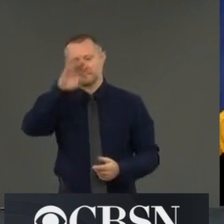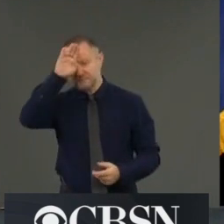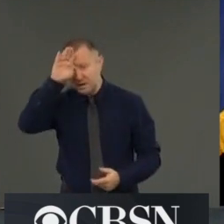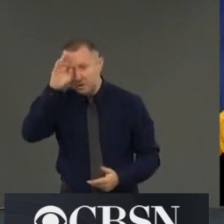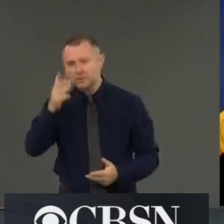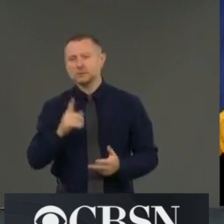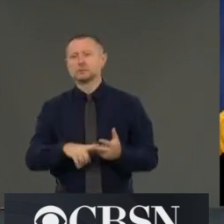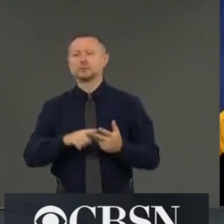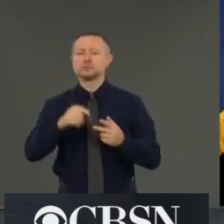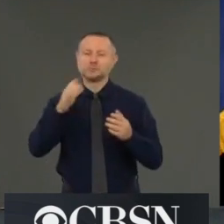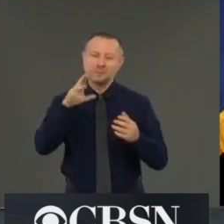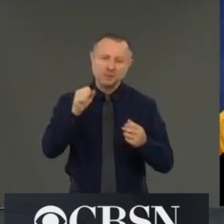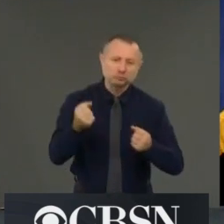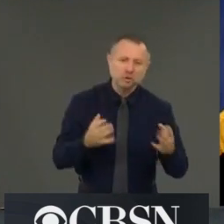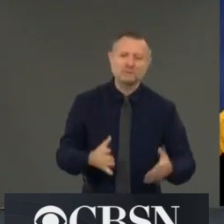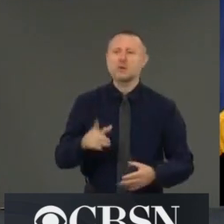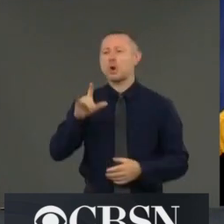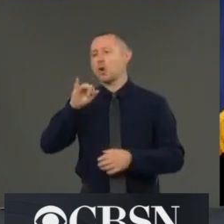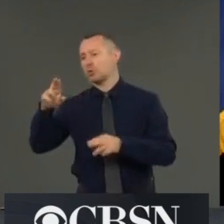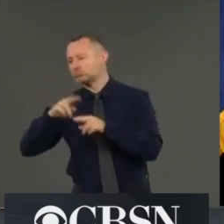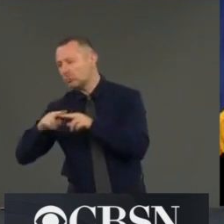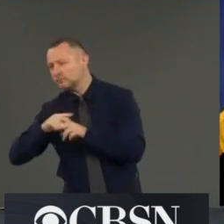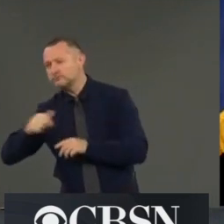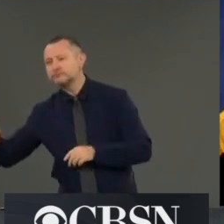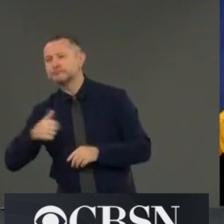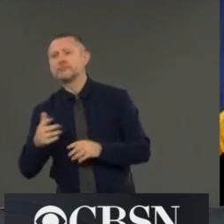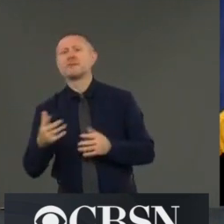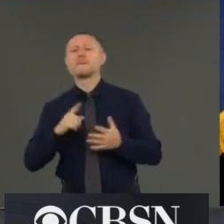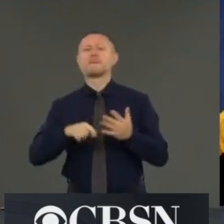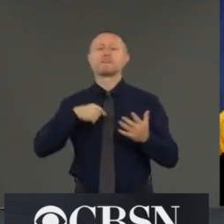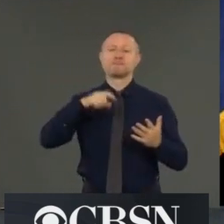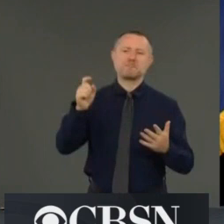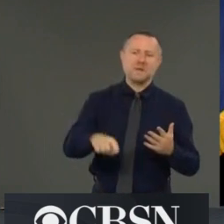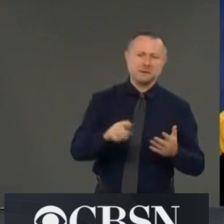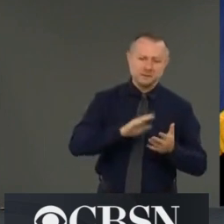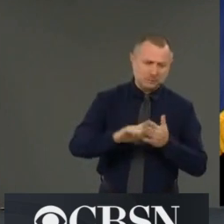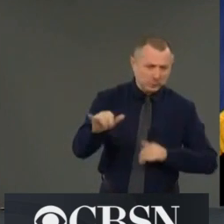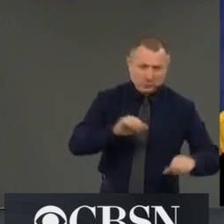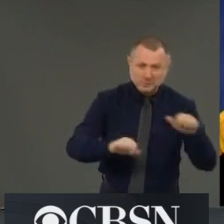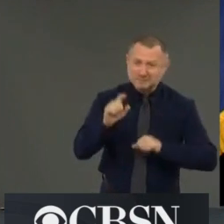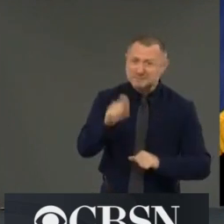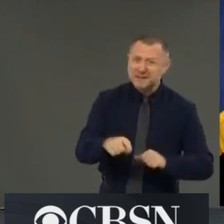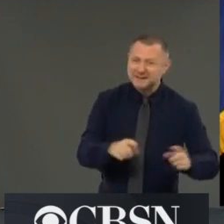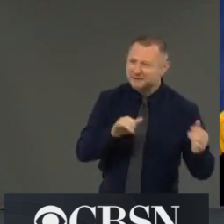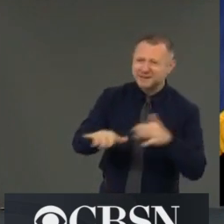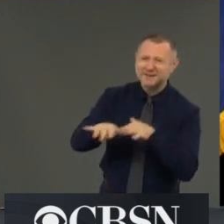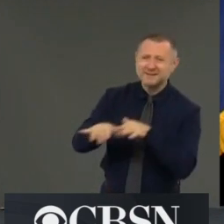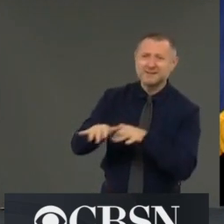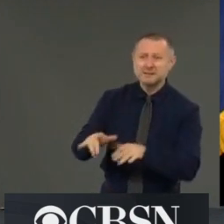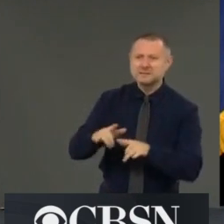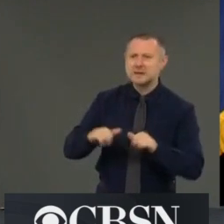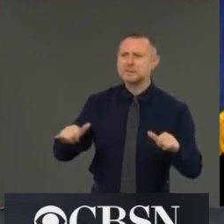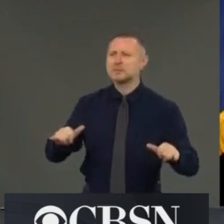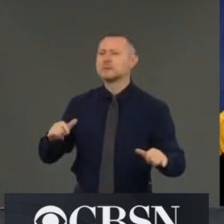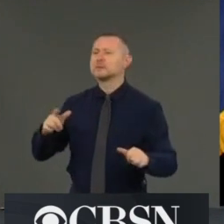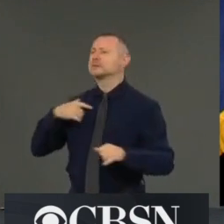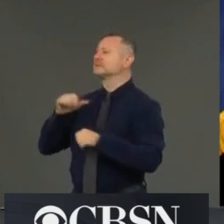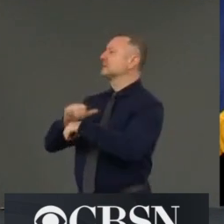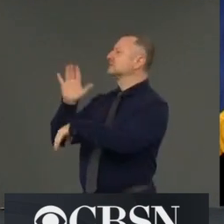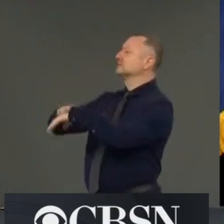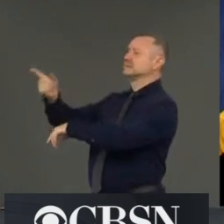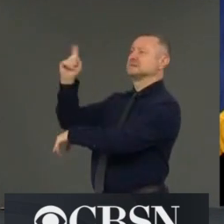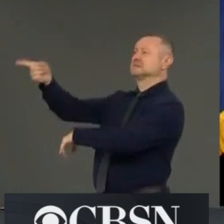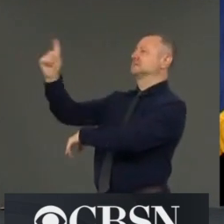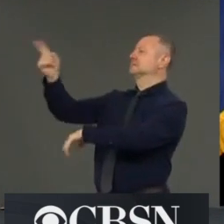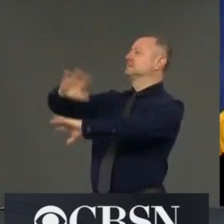need the Long Island Railroad workers. We have to disinfect trains. In the next breath. And the essential workers,